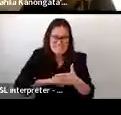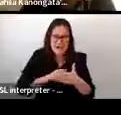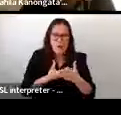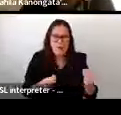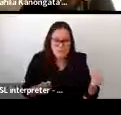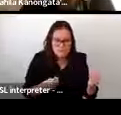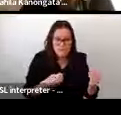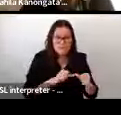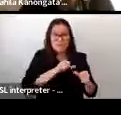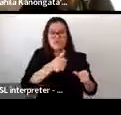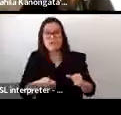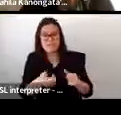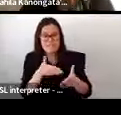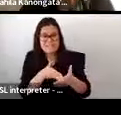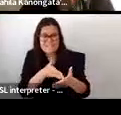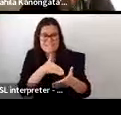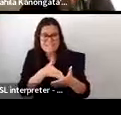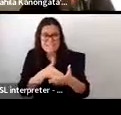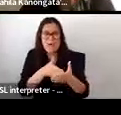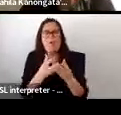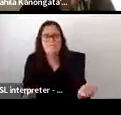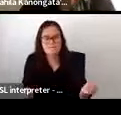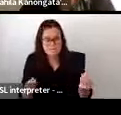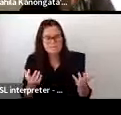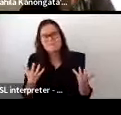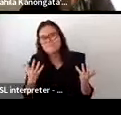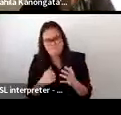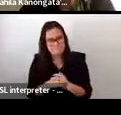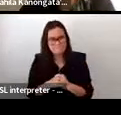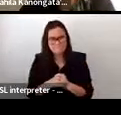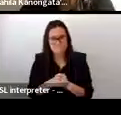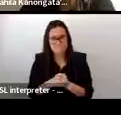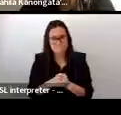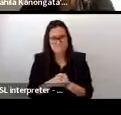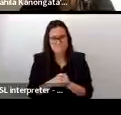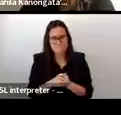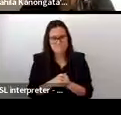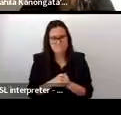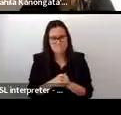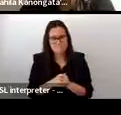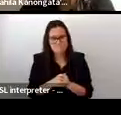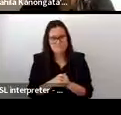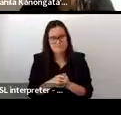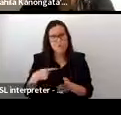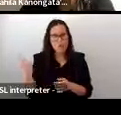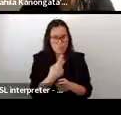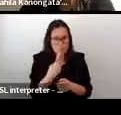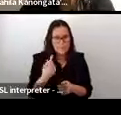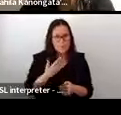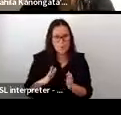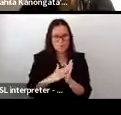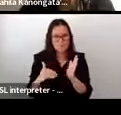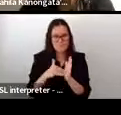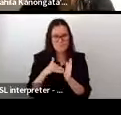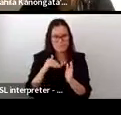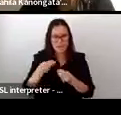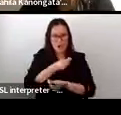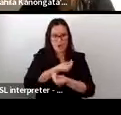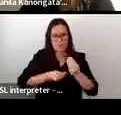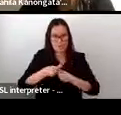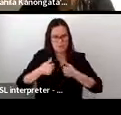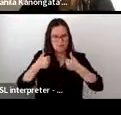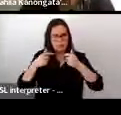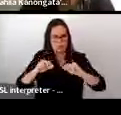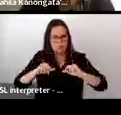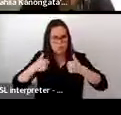This bill betrays all of those who want to see our society succeed economically. Our employers, as we've just heard, want